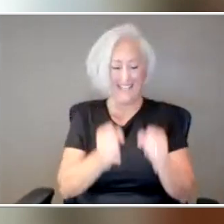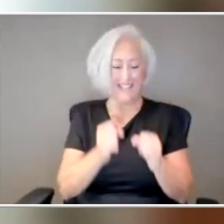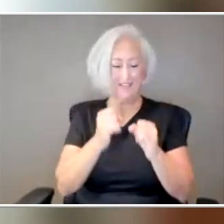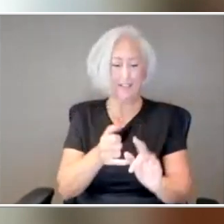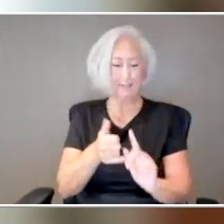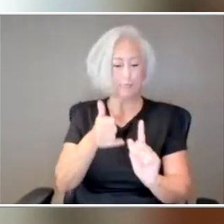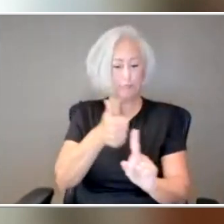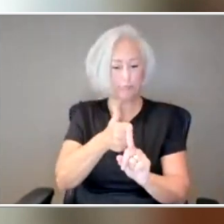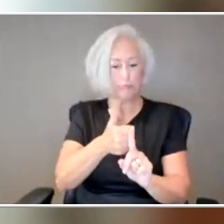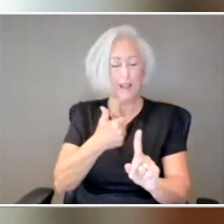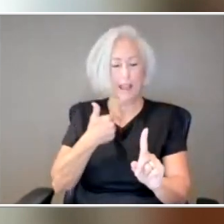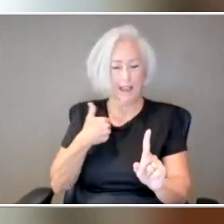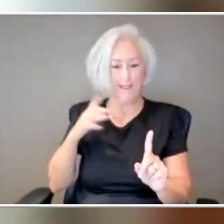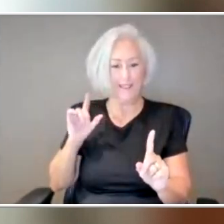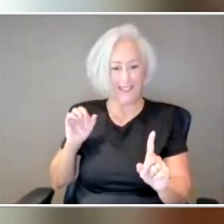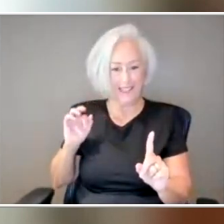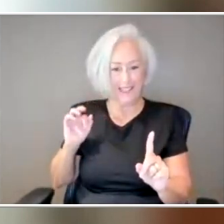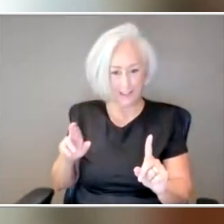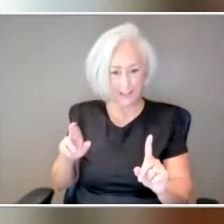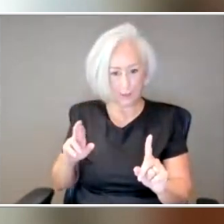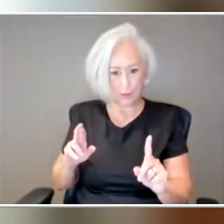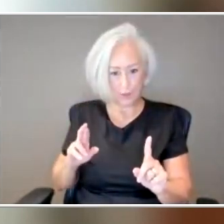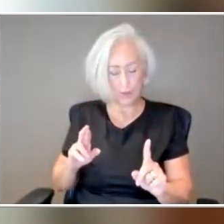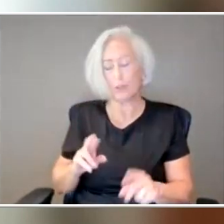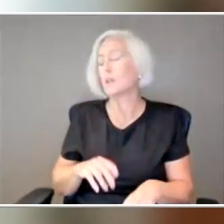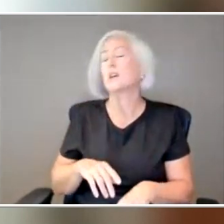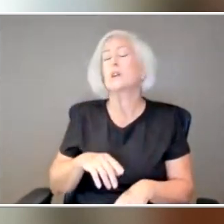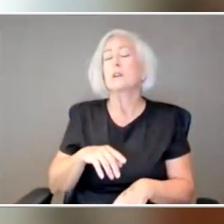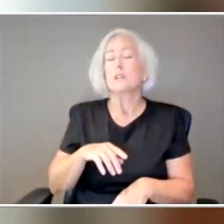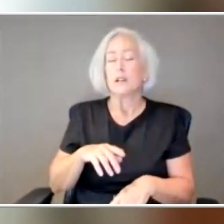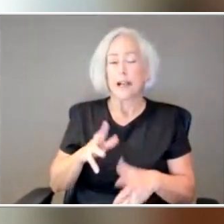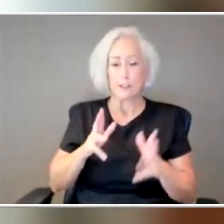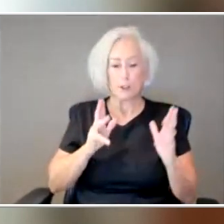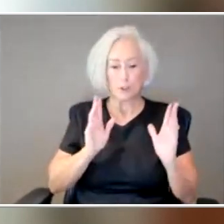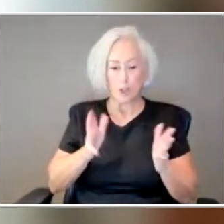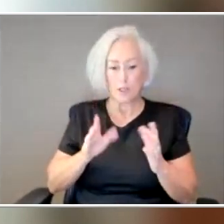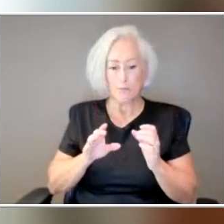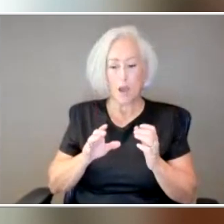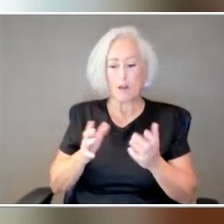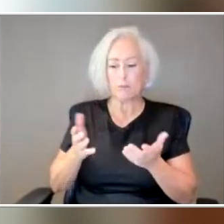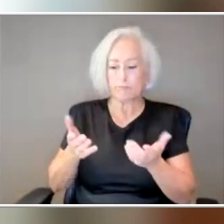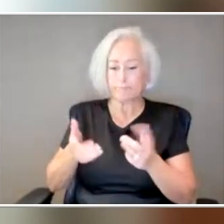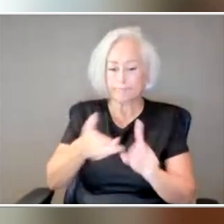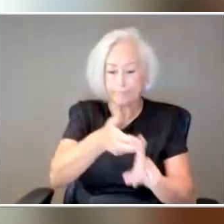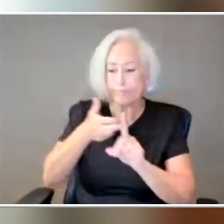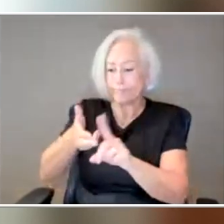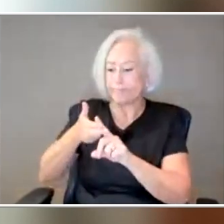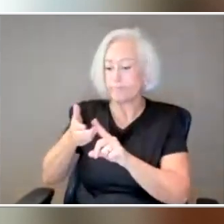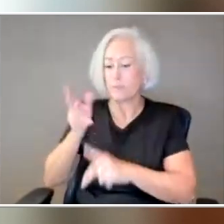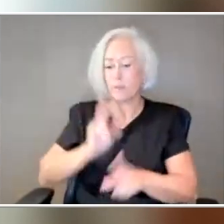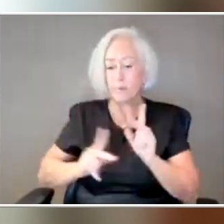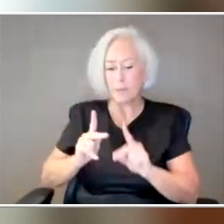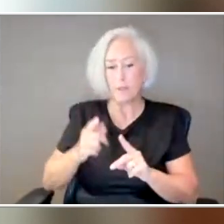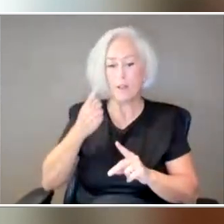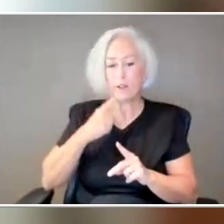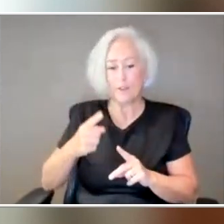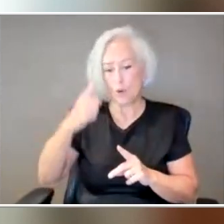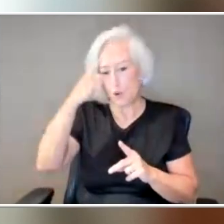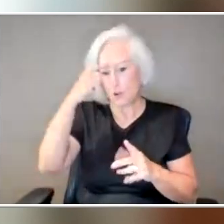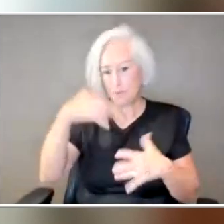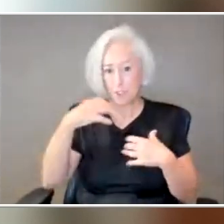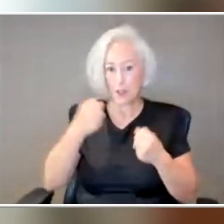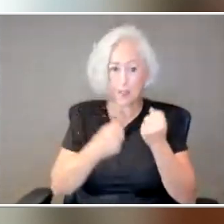cancer, and the talk about soliciting help for mental health, soliciting other types of